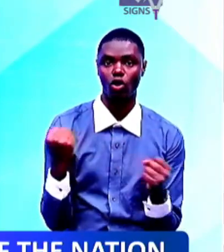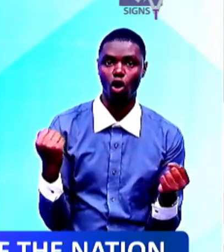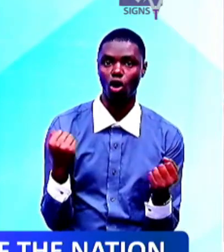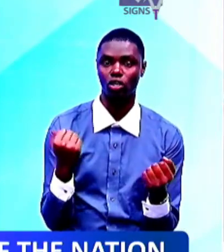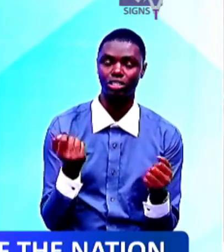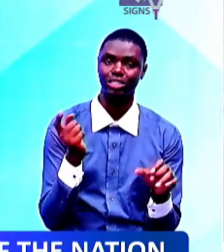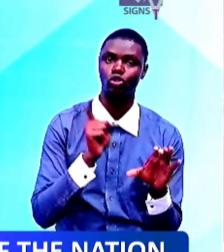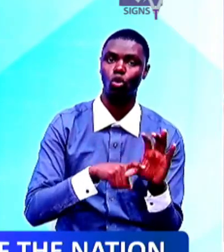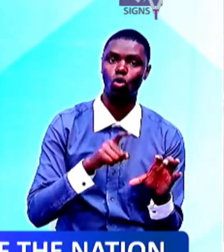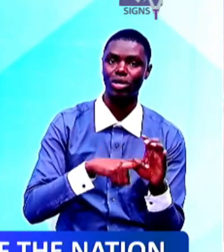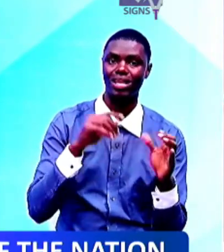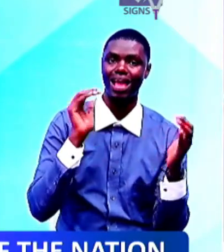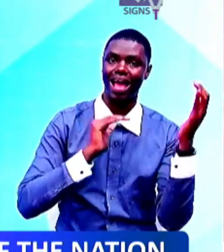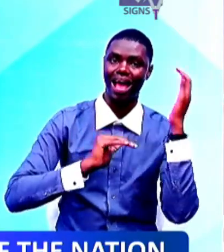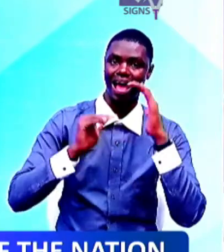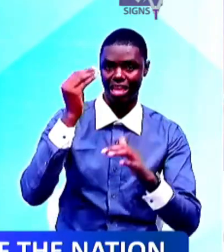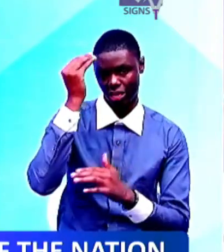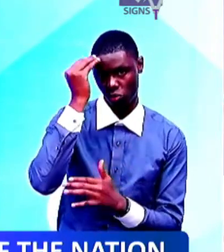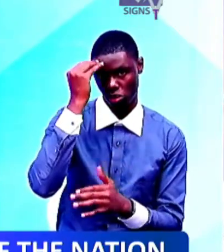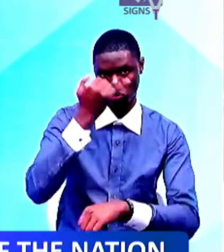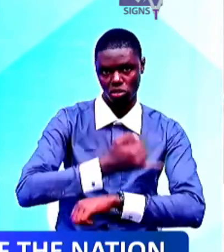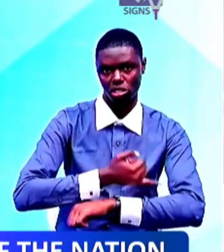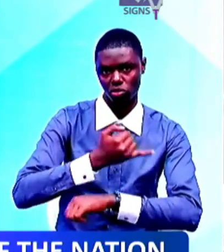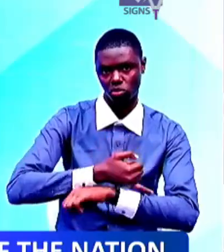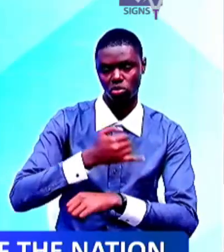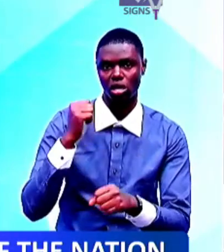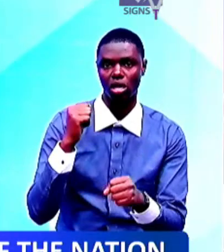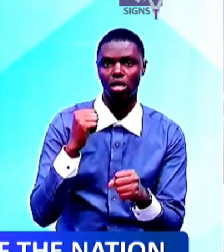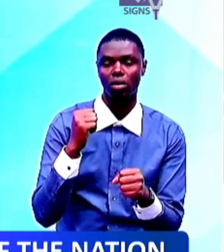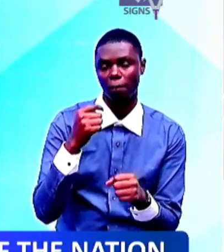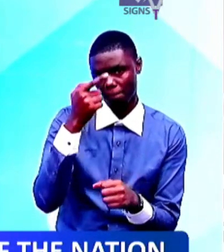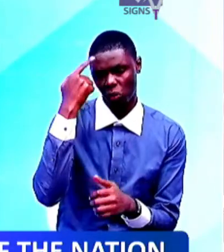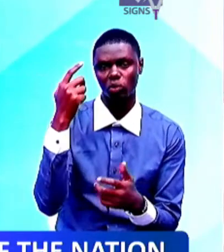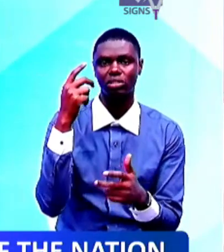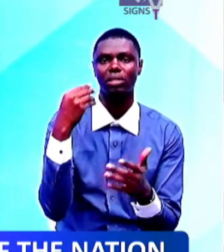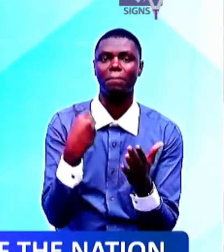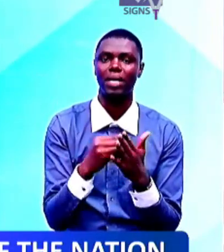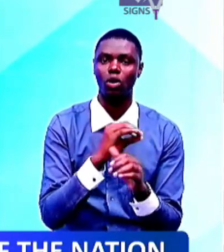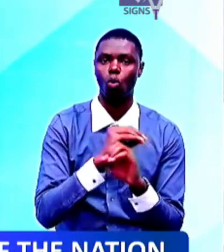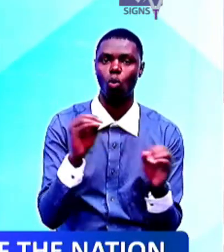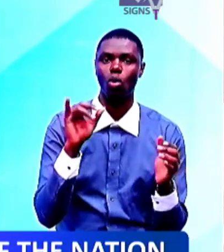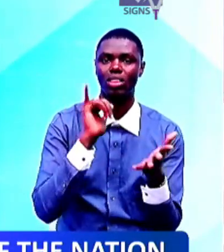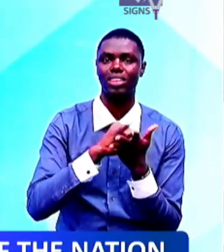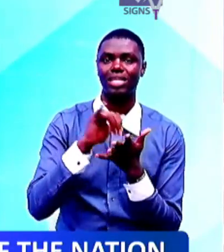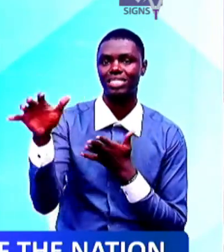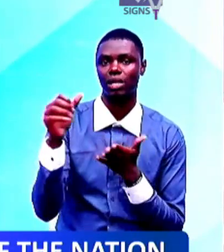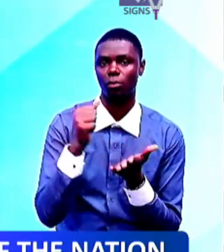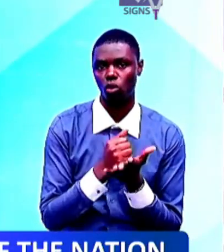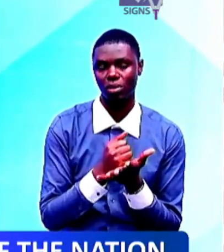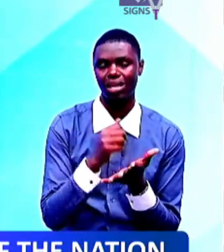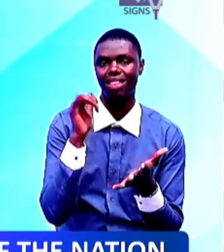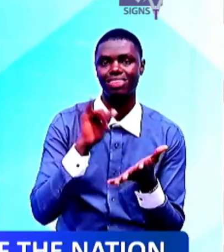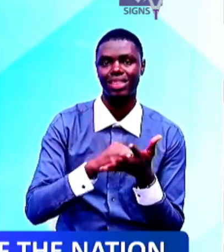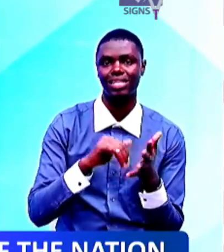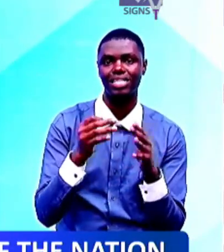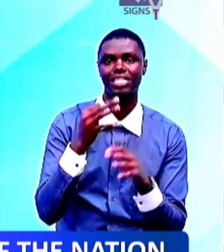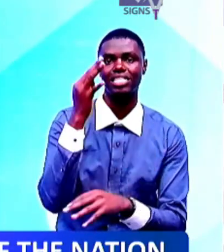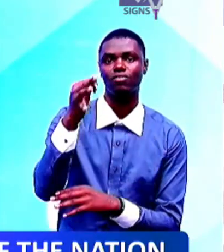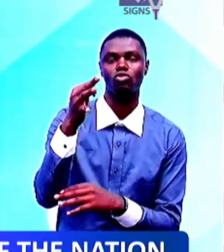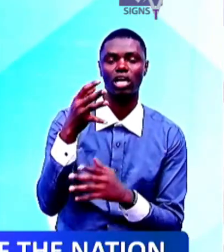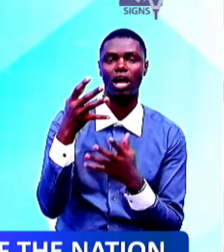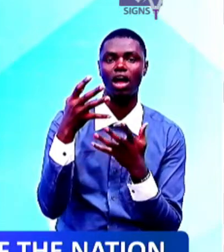to higher education institutions, we will not go through CUSPs. That is the employment, or that is the future forced